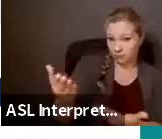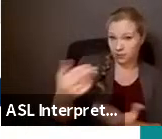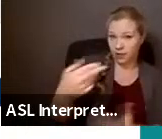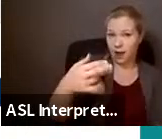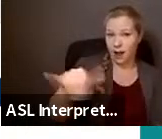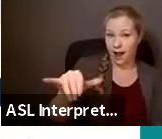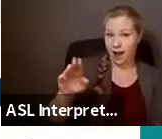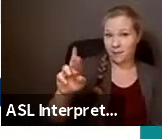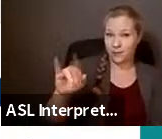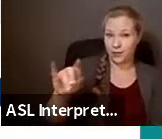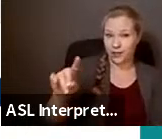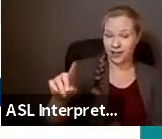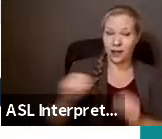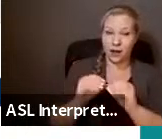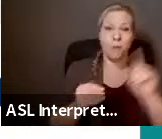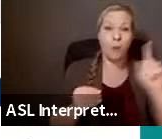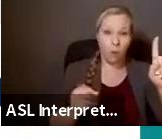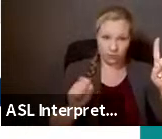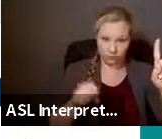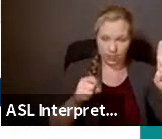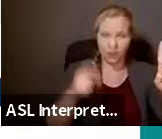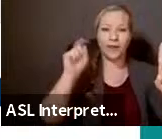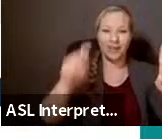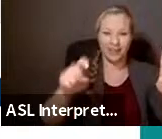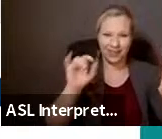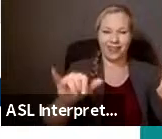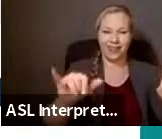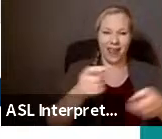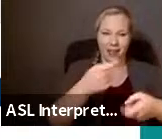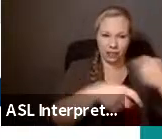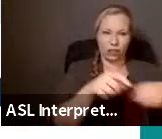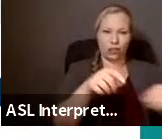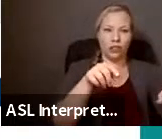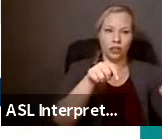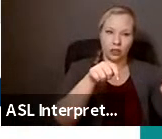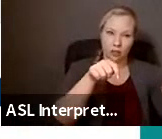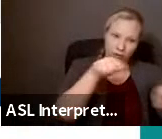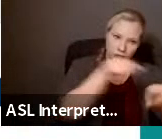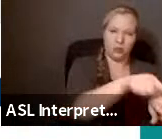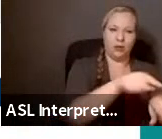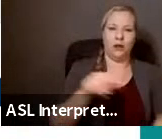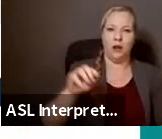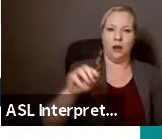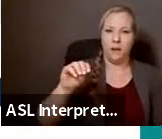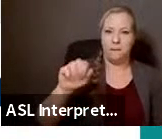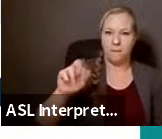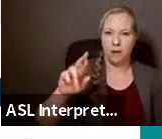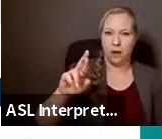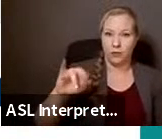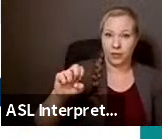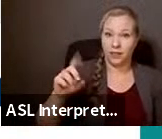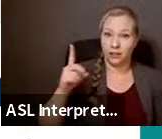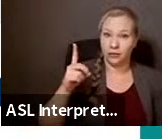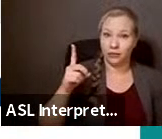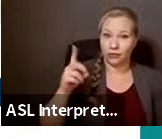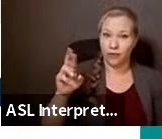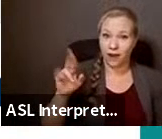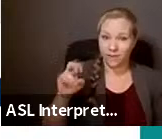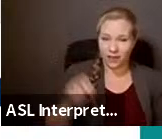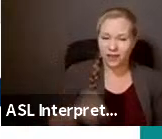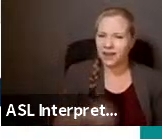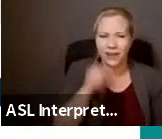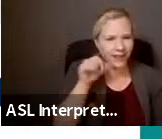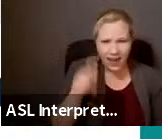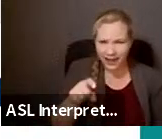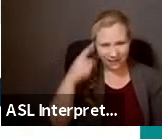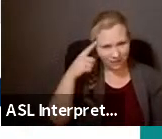understanding is we need the interchange of Marine Drive, not on Hayden now. I mean, I think the point was well made that most of the shoppers are coming from Vancouver to Jansen Beach, which is